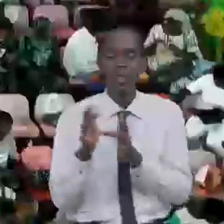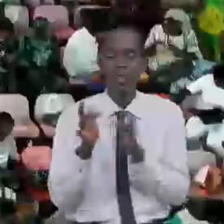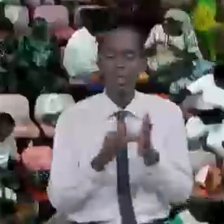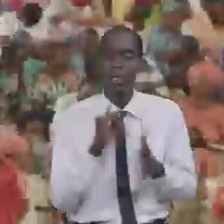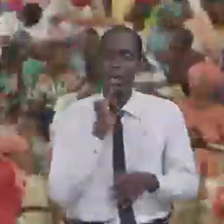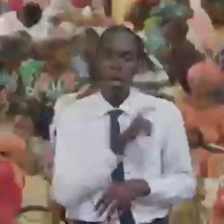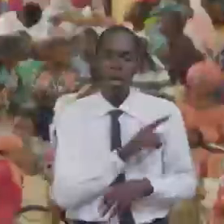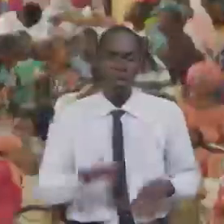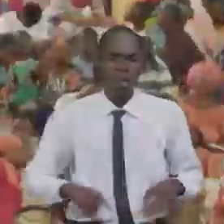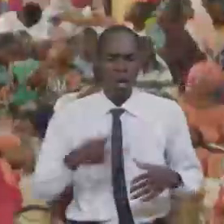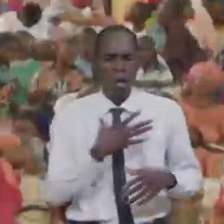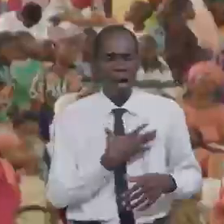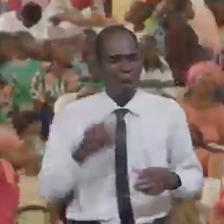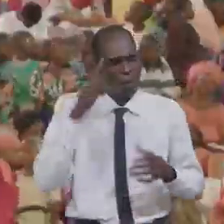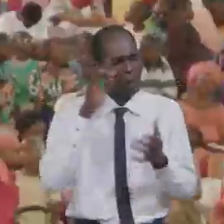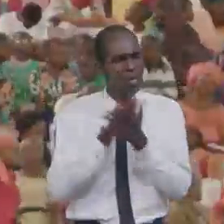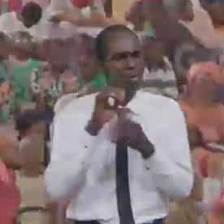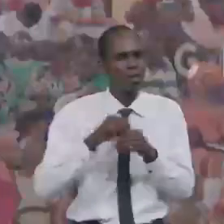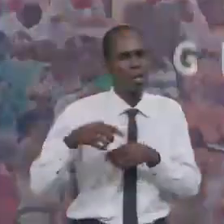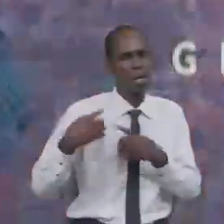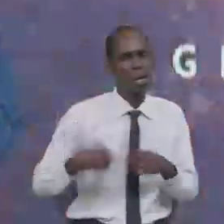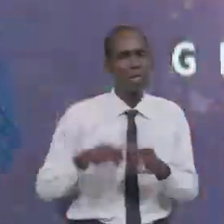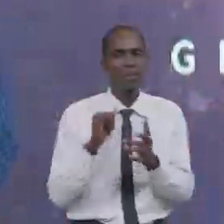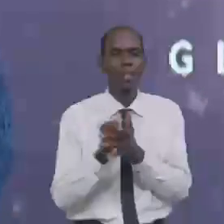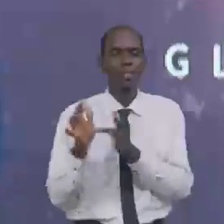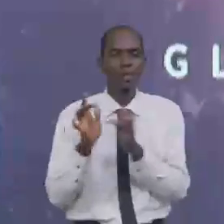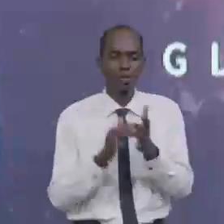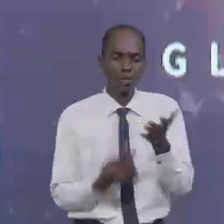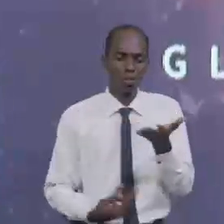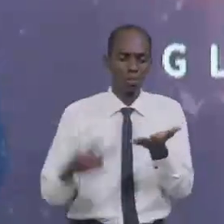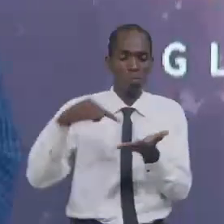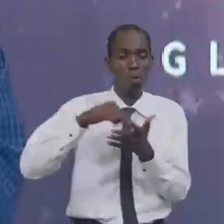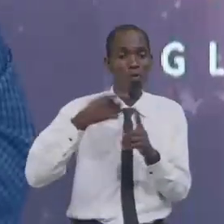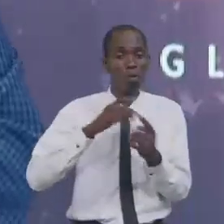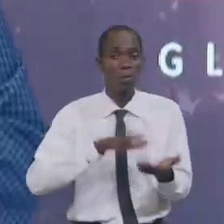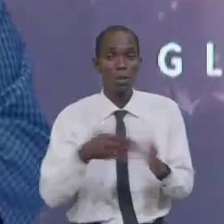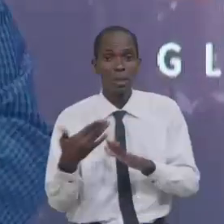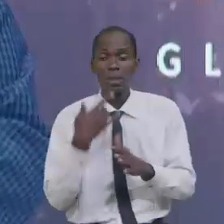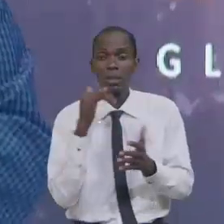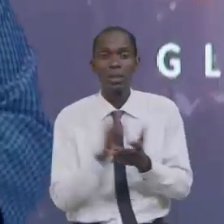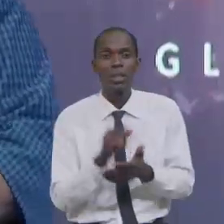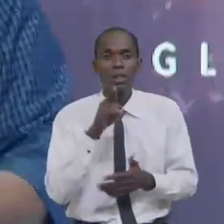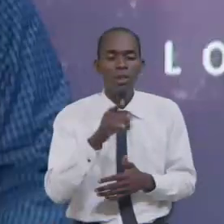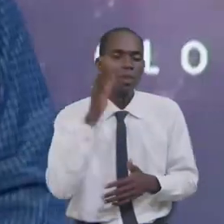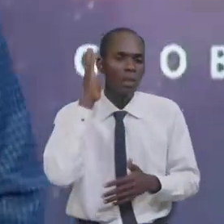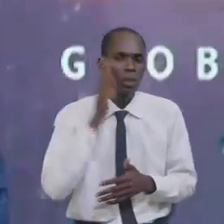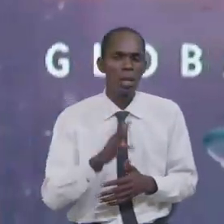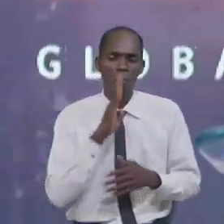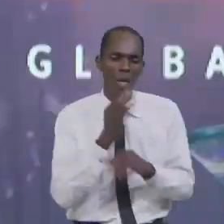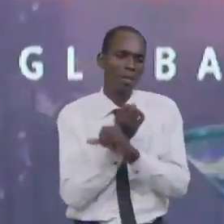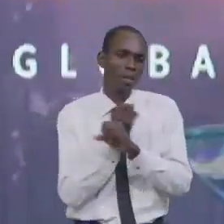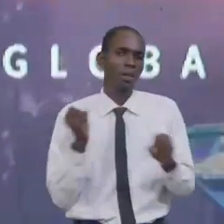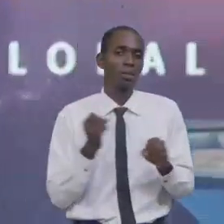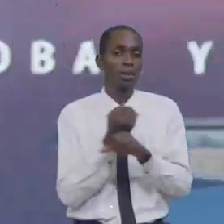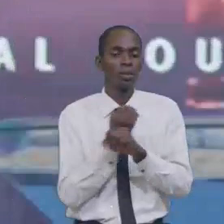your heart that Jesus rose from the dead, he says, thou shalt be saved. You will be saved. Salvation